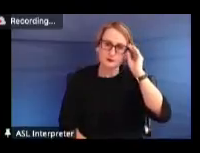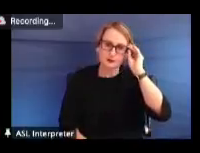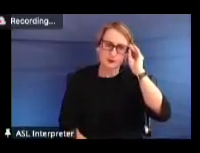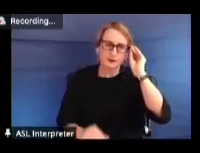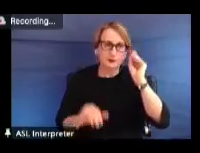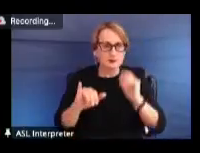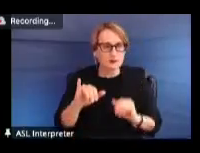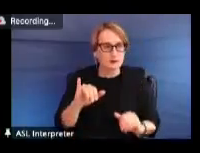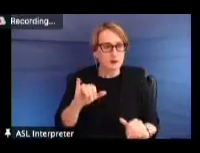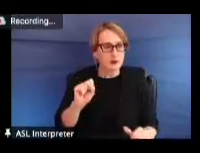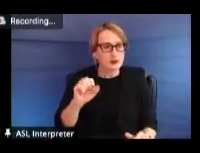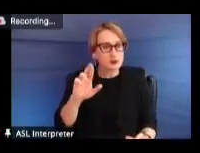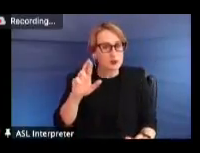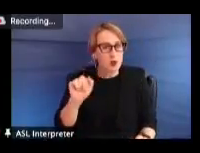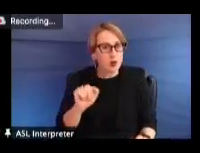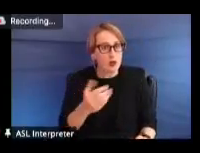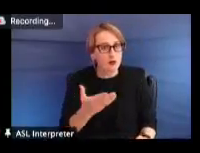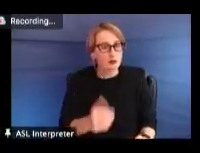Isra?